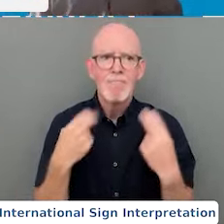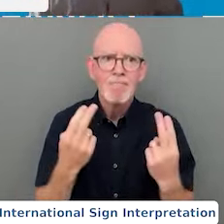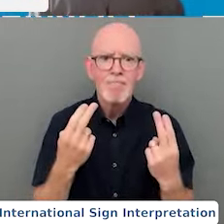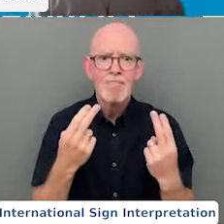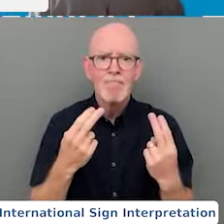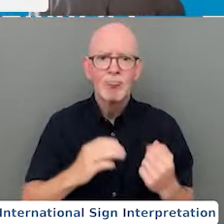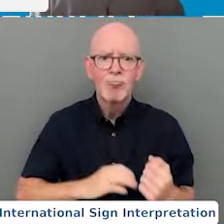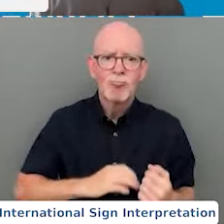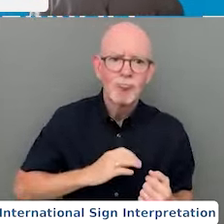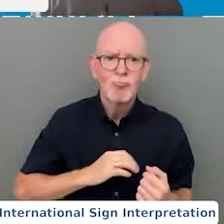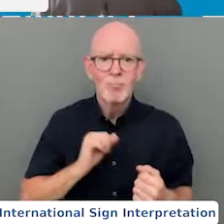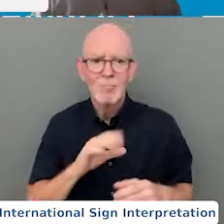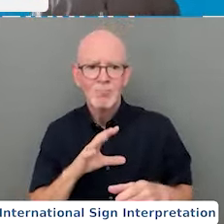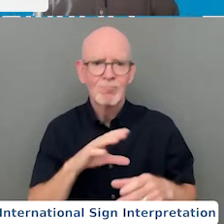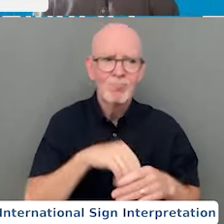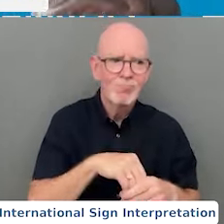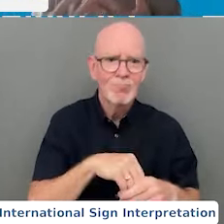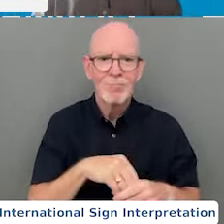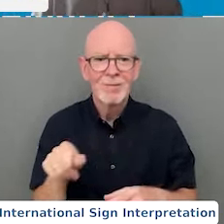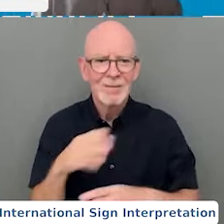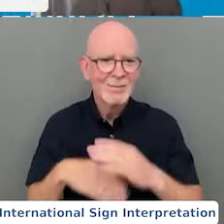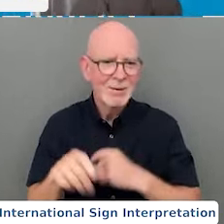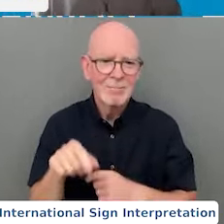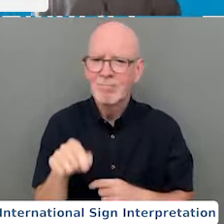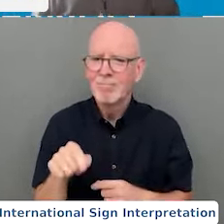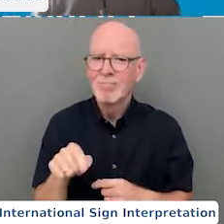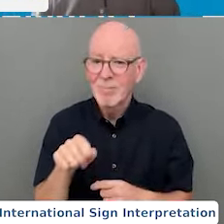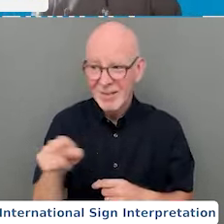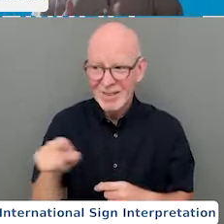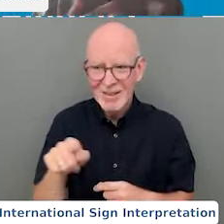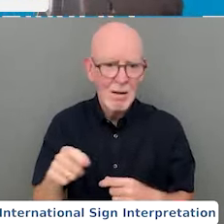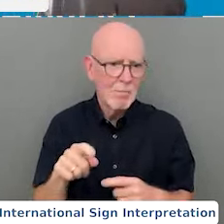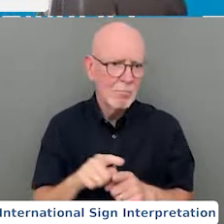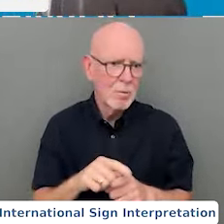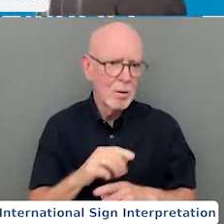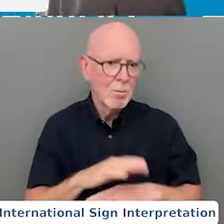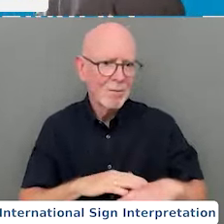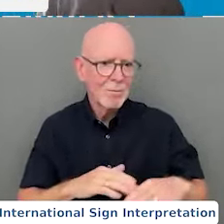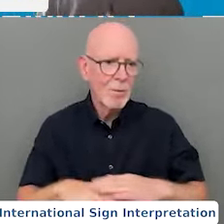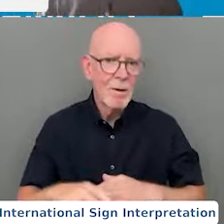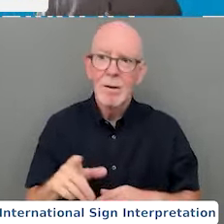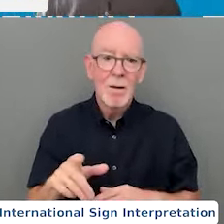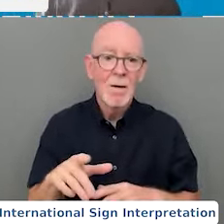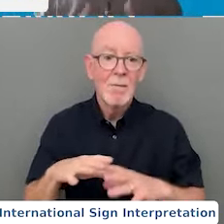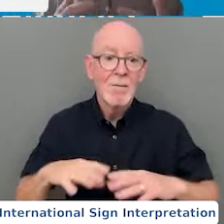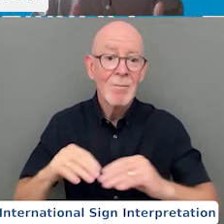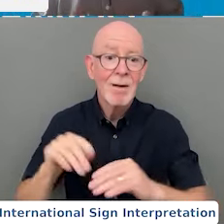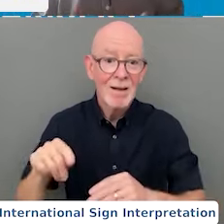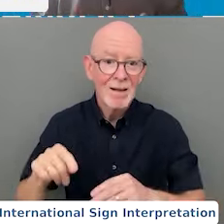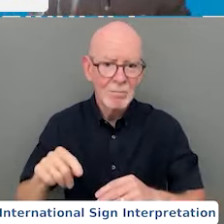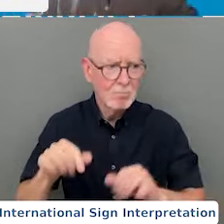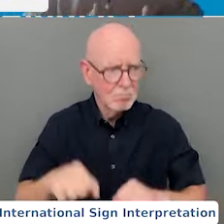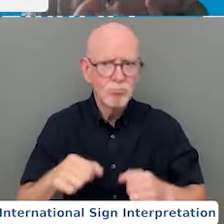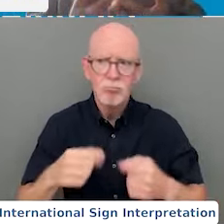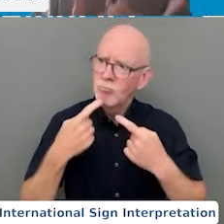promote greater participation of persons with disabilities. And when there is more participation, there is more confidence for persons with disabilities that